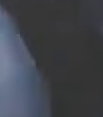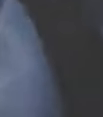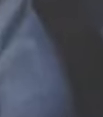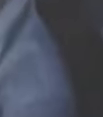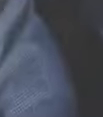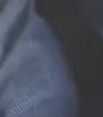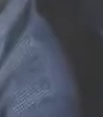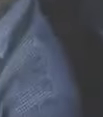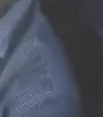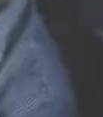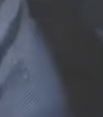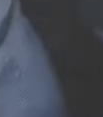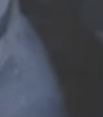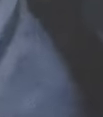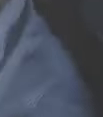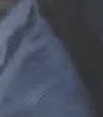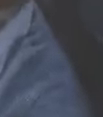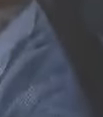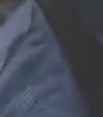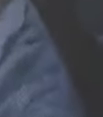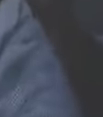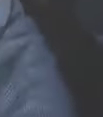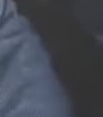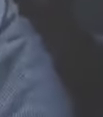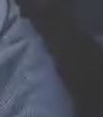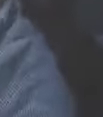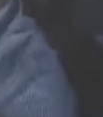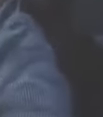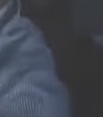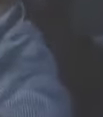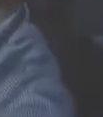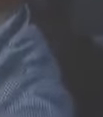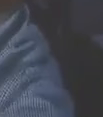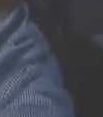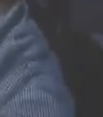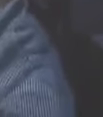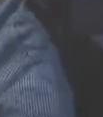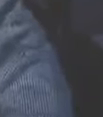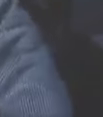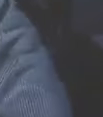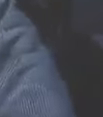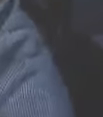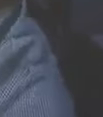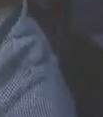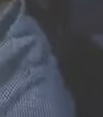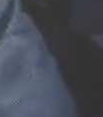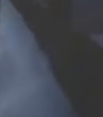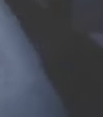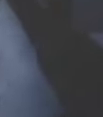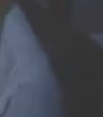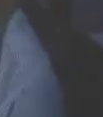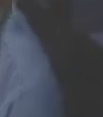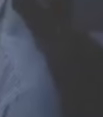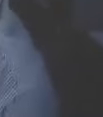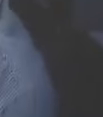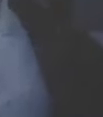Aje, BBI itatupeleka mbele. Stage ya mwisho Kenya moja. BBI kabisa. Ni aje